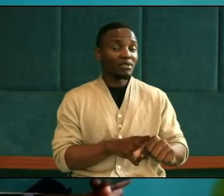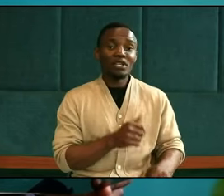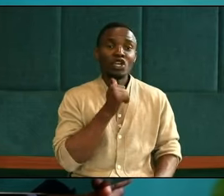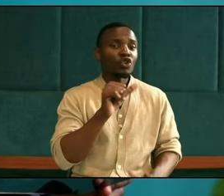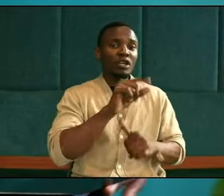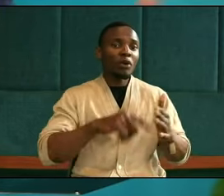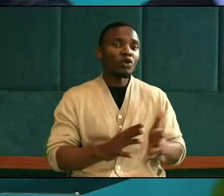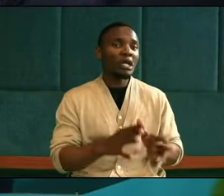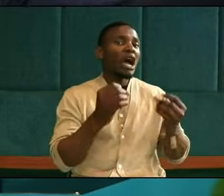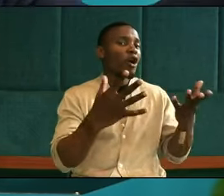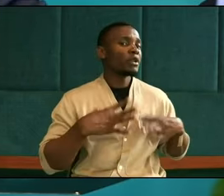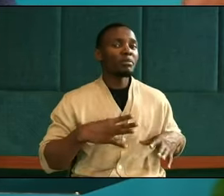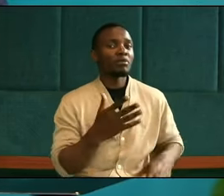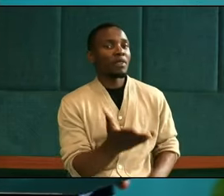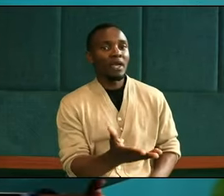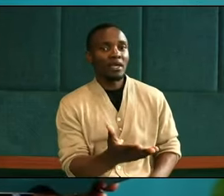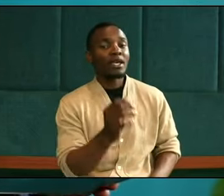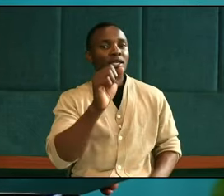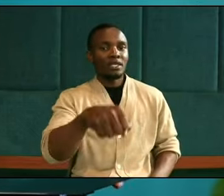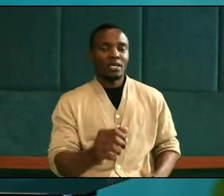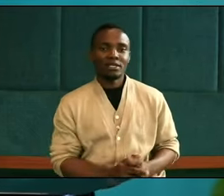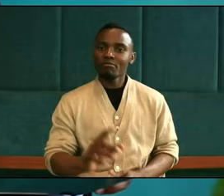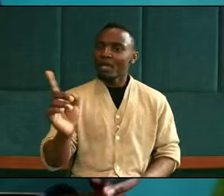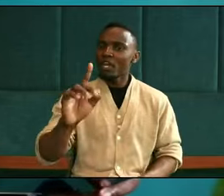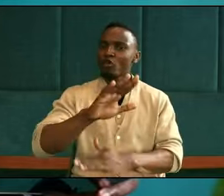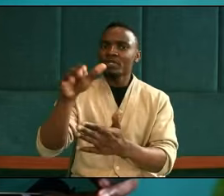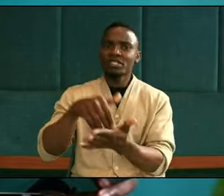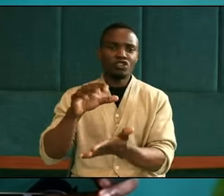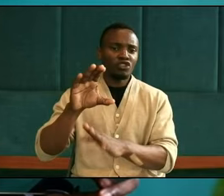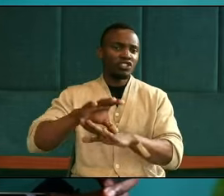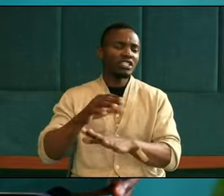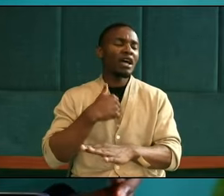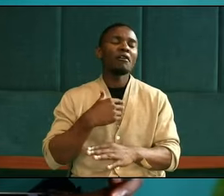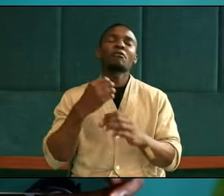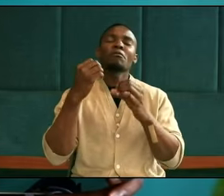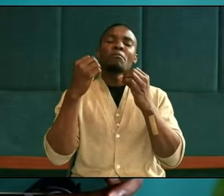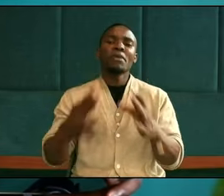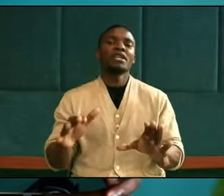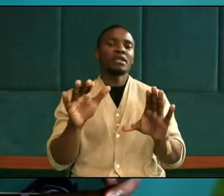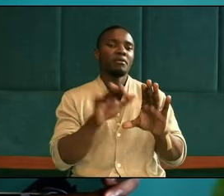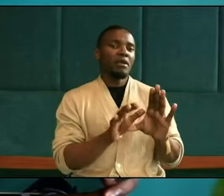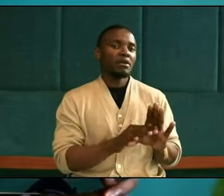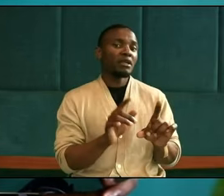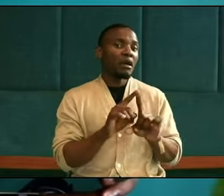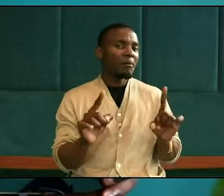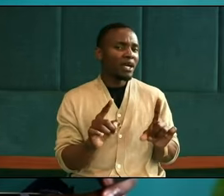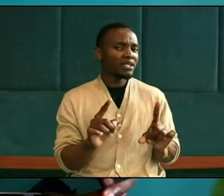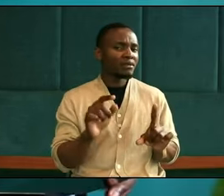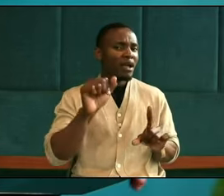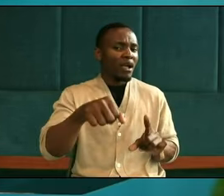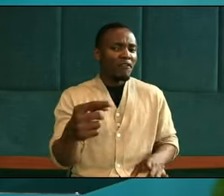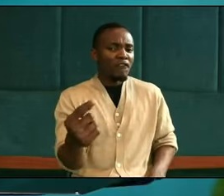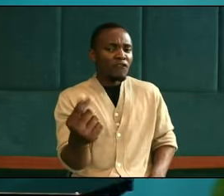numbers. Yes, Nairobi Central Church may have the numbers, but it may be just a few people